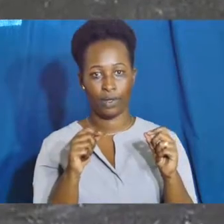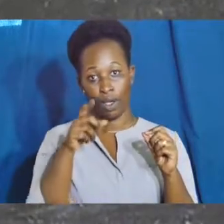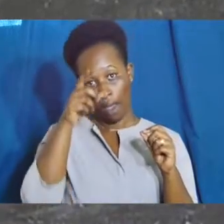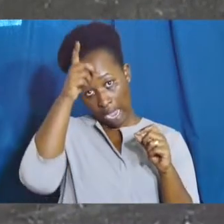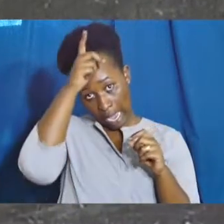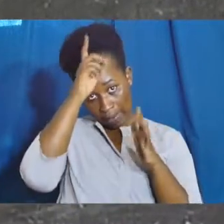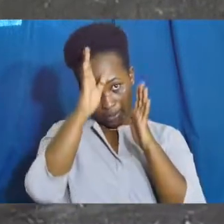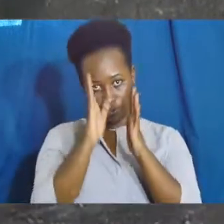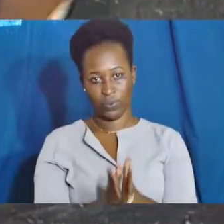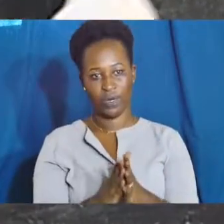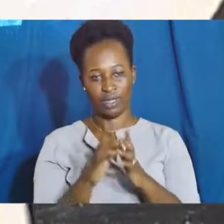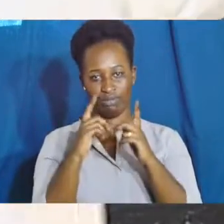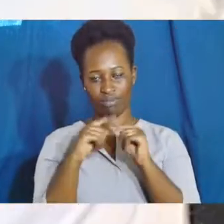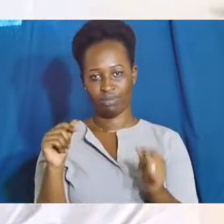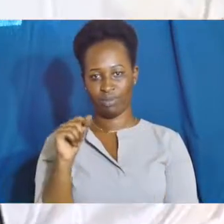population.